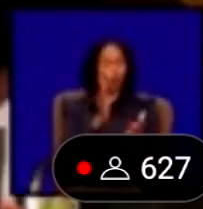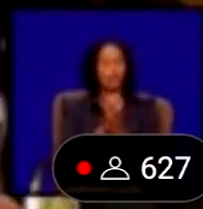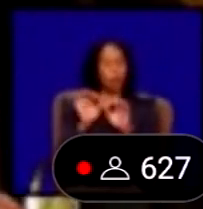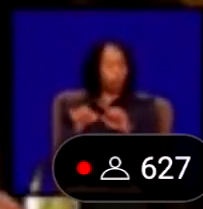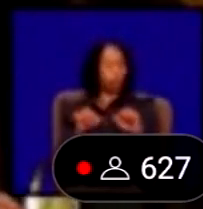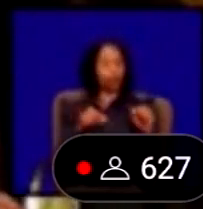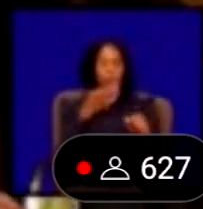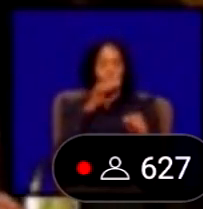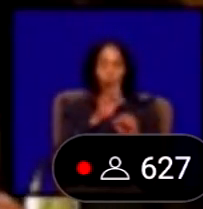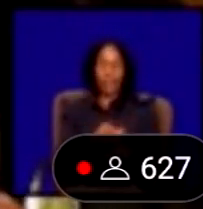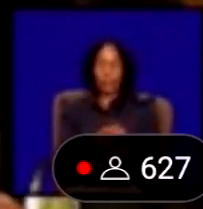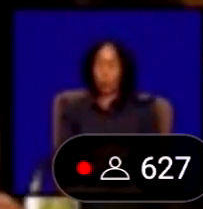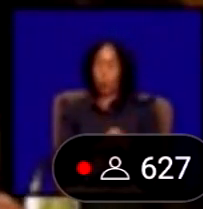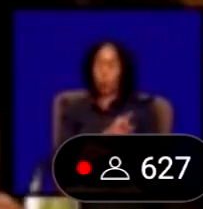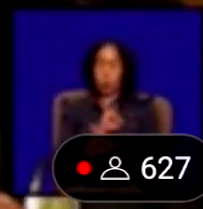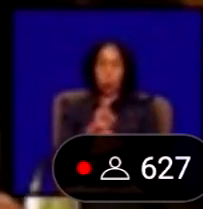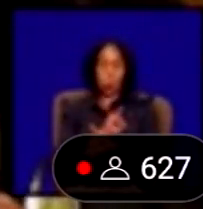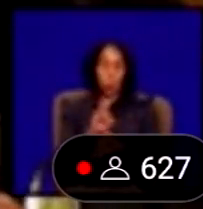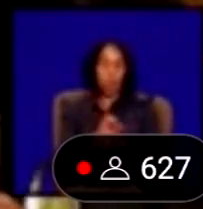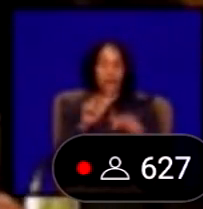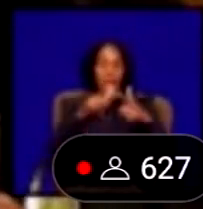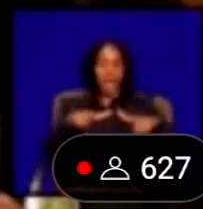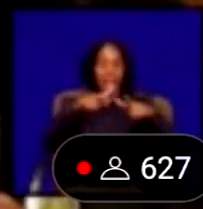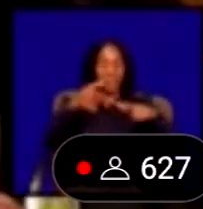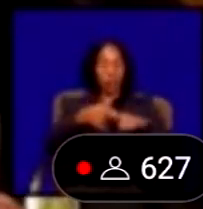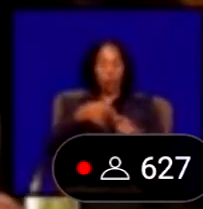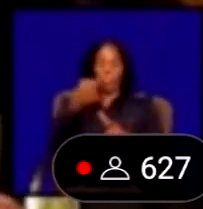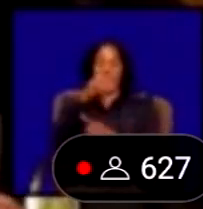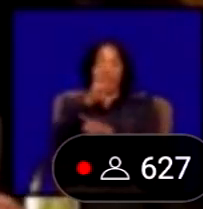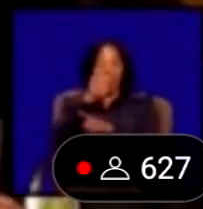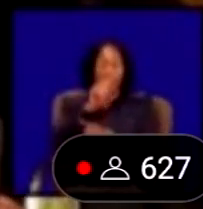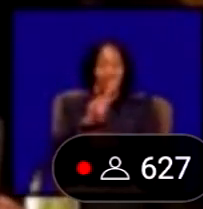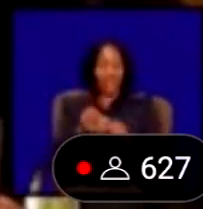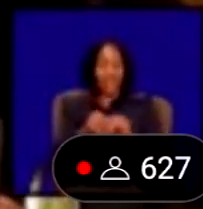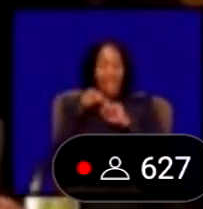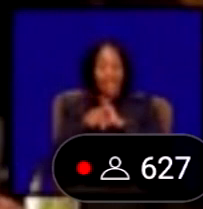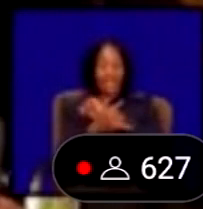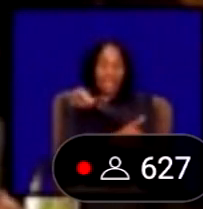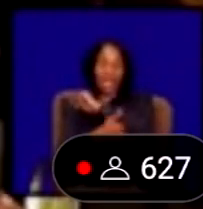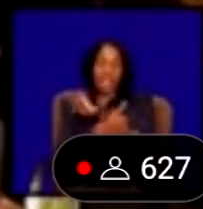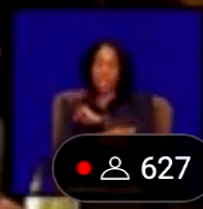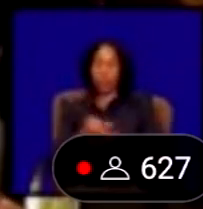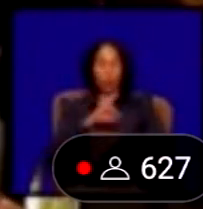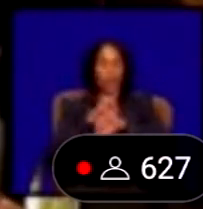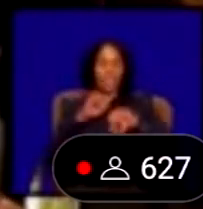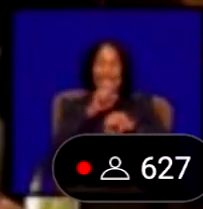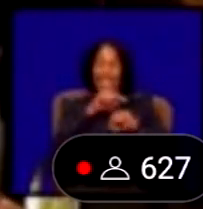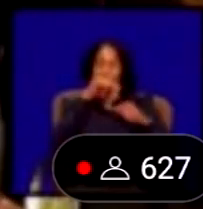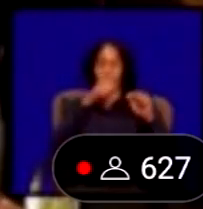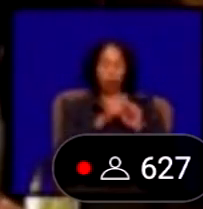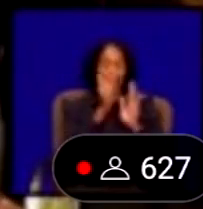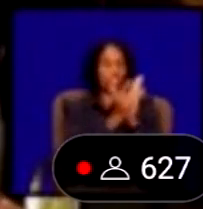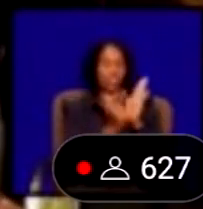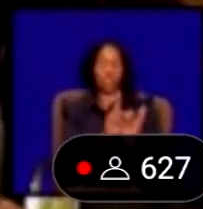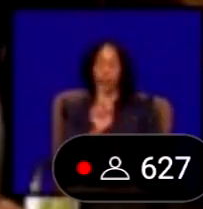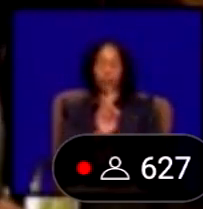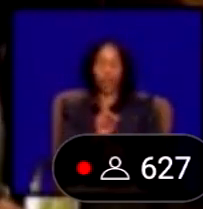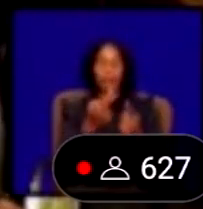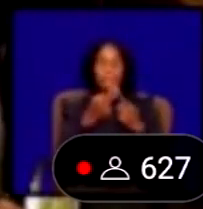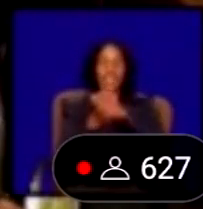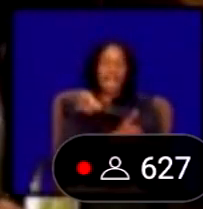gender-based violence in this country is not a product of lack of legislation. But our country is engulfed